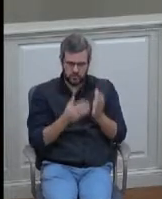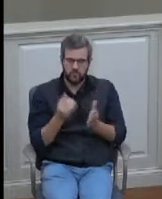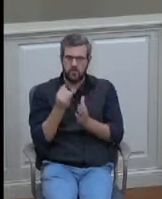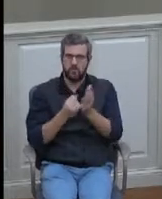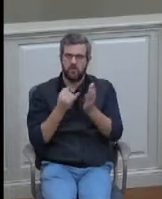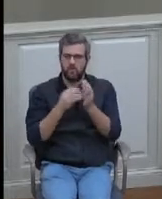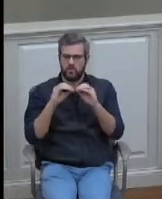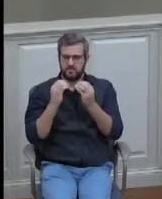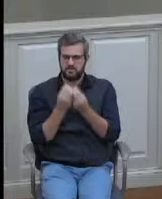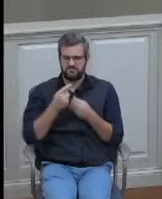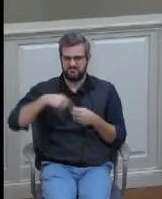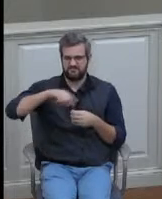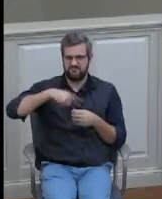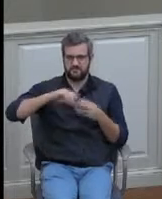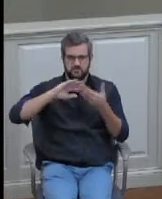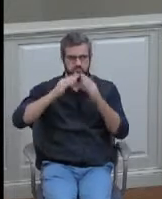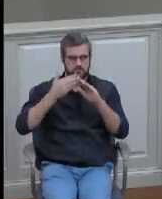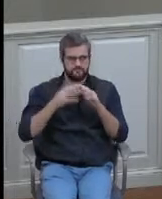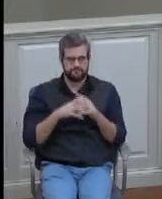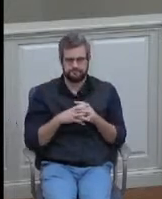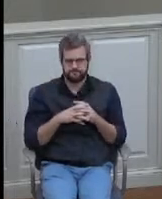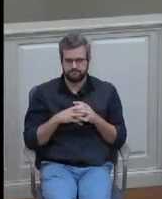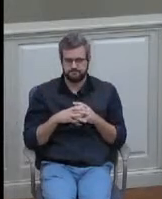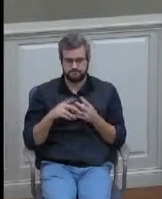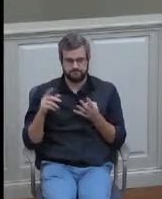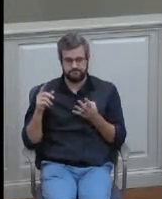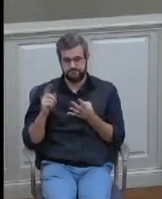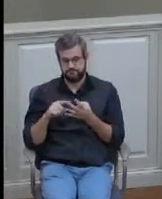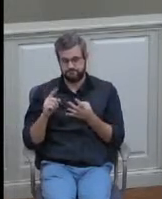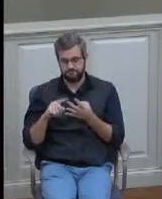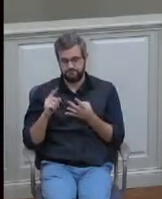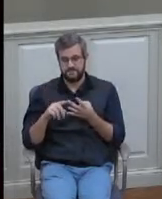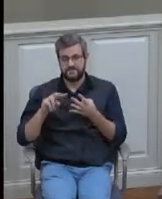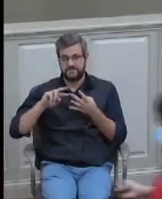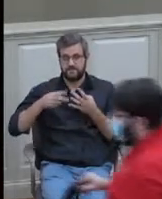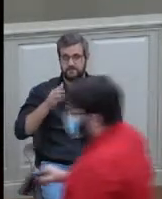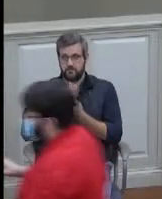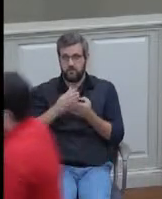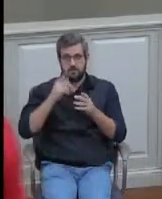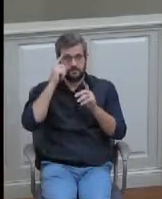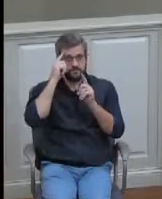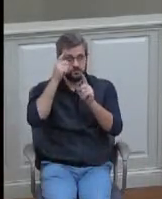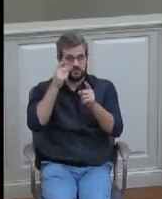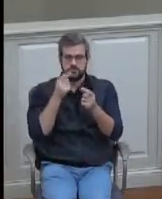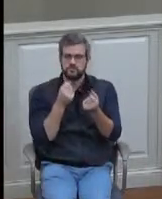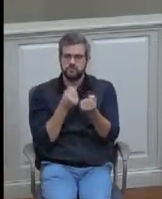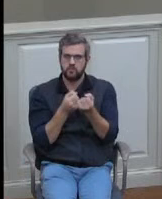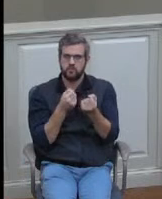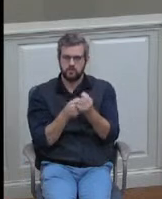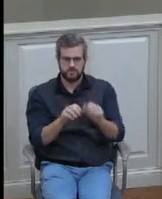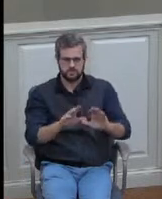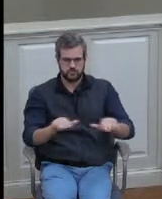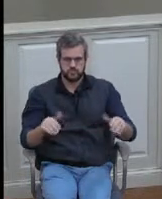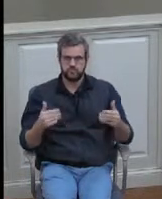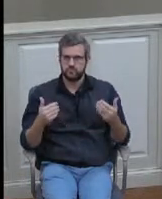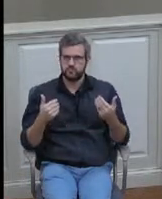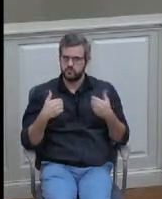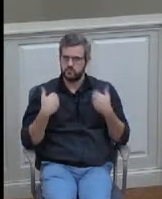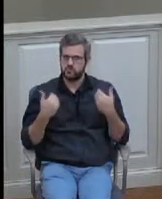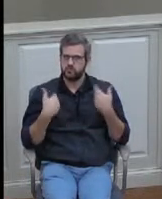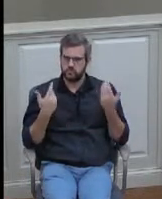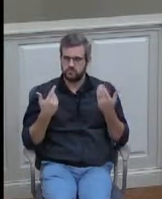in this community. The second part of our mission has to do with supporting children, youth,